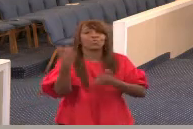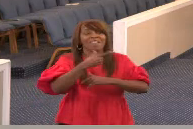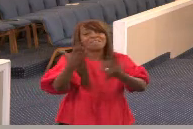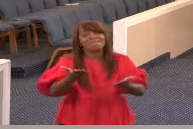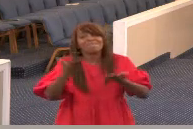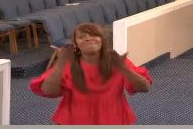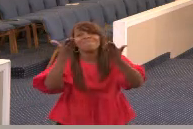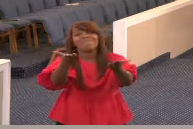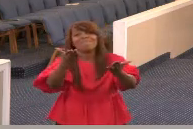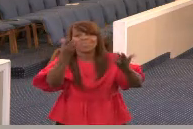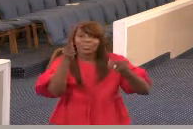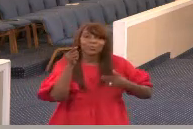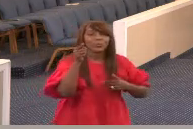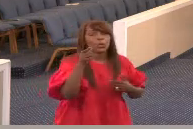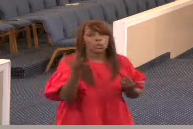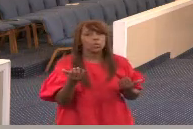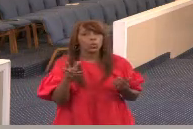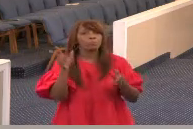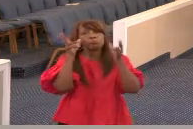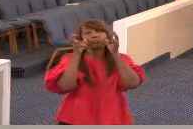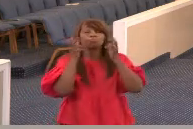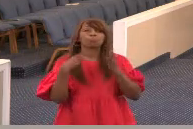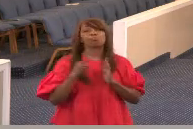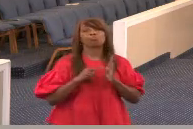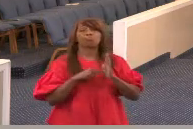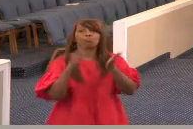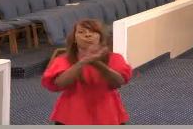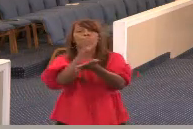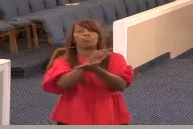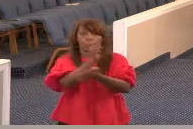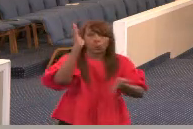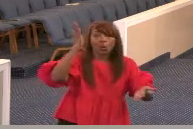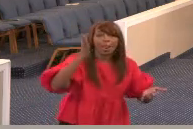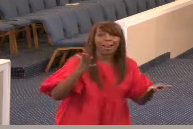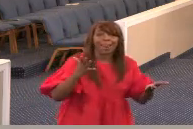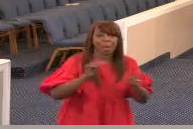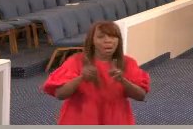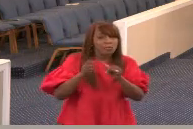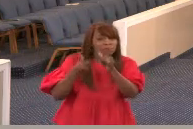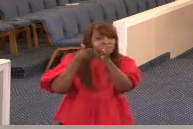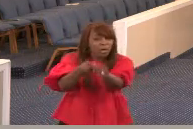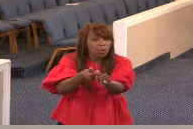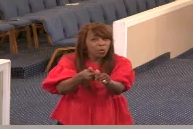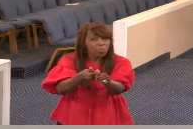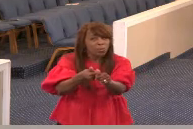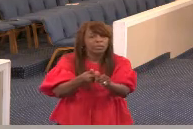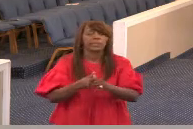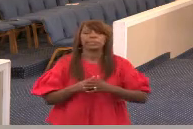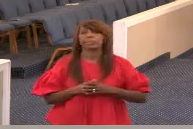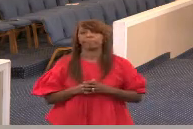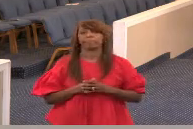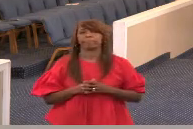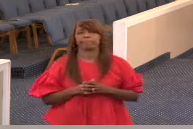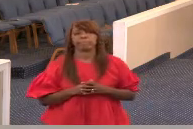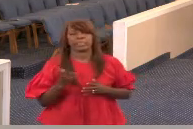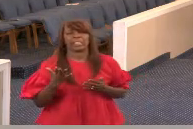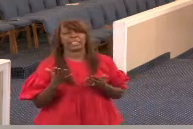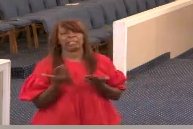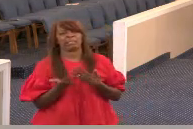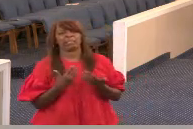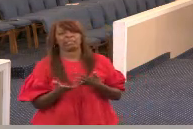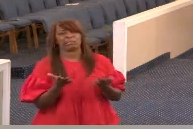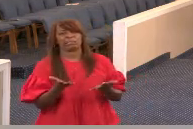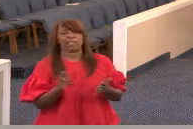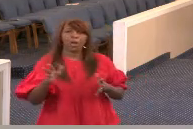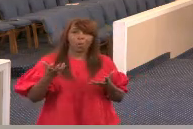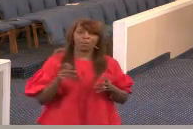lot of people will hear God's message, but will conclude with this word, nevertheless. They